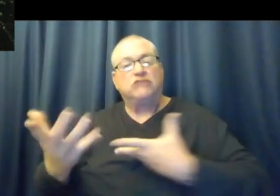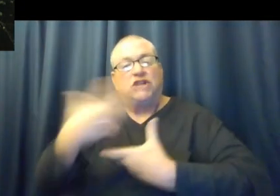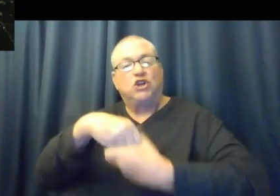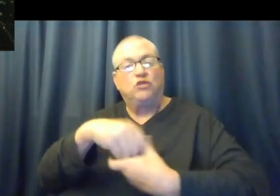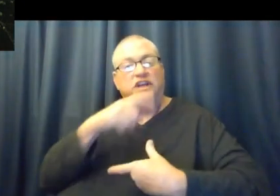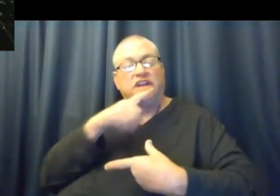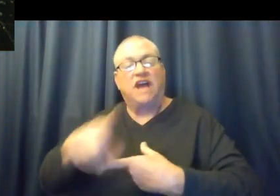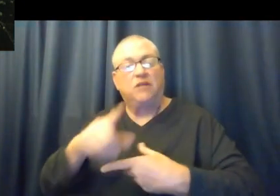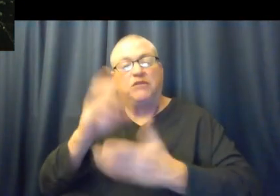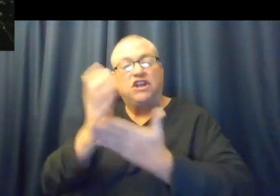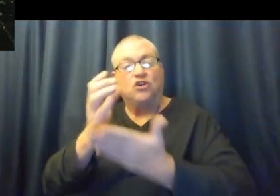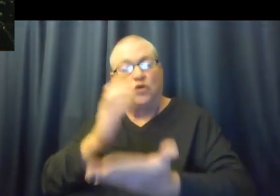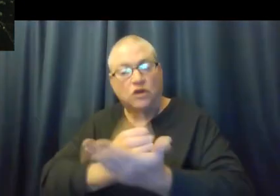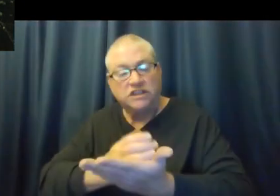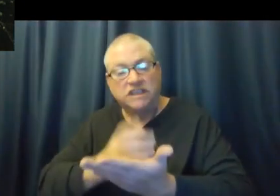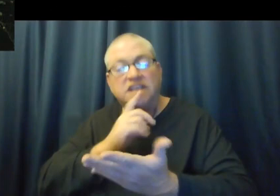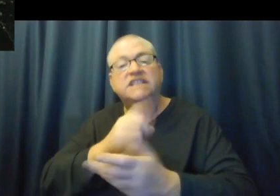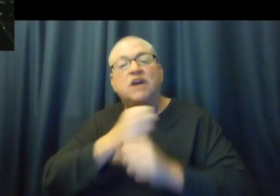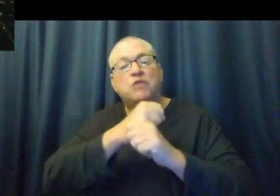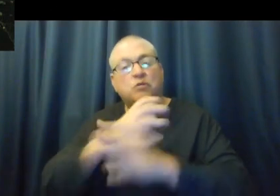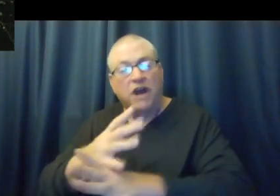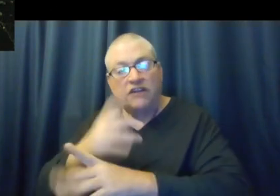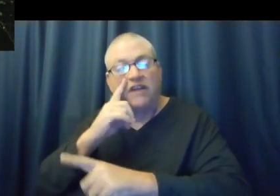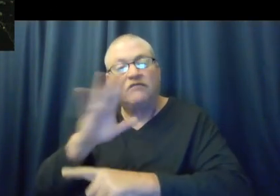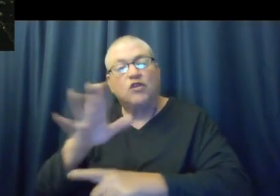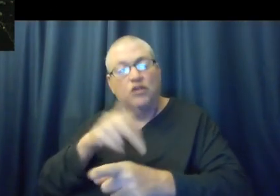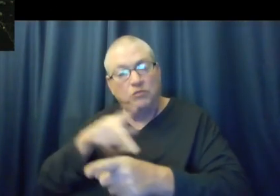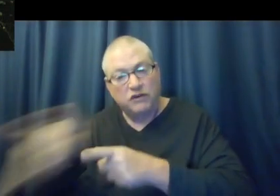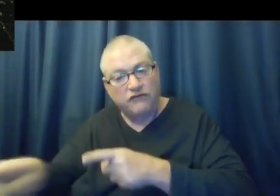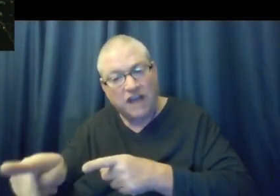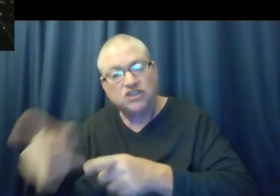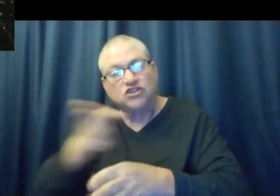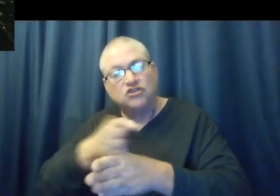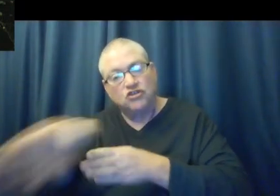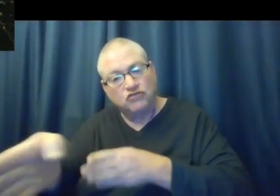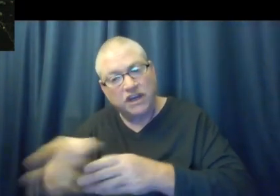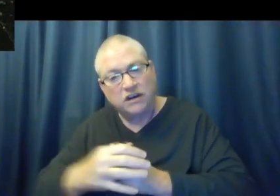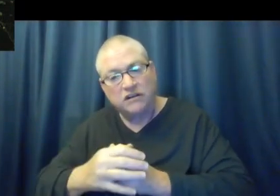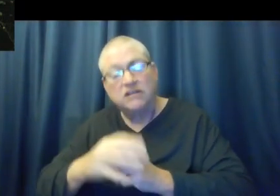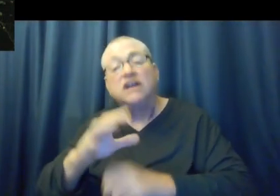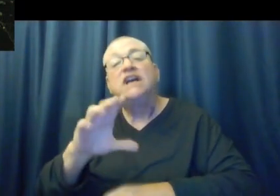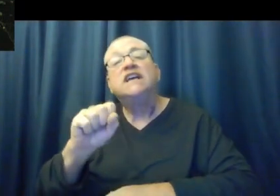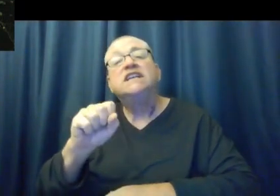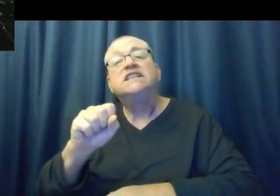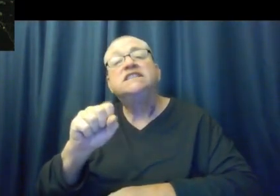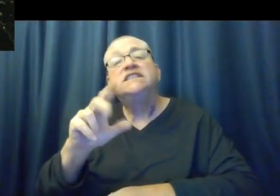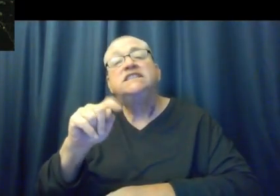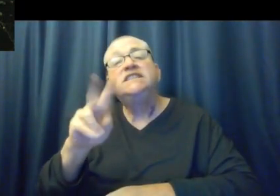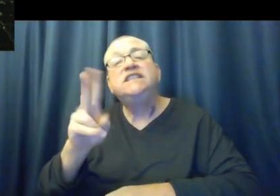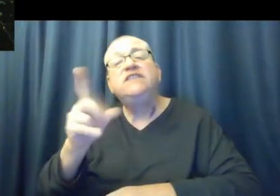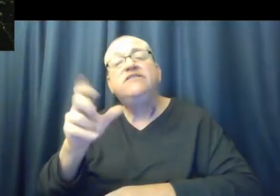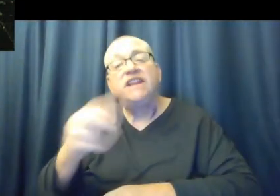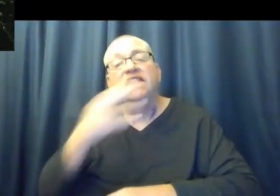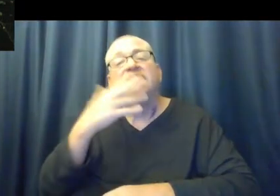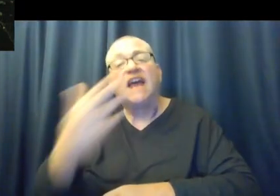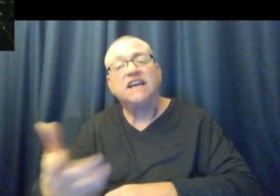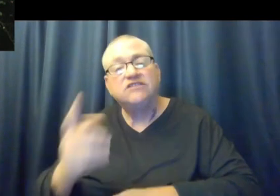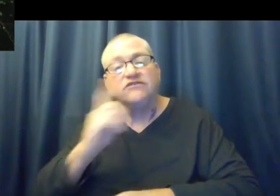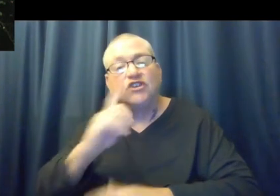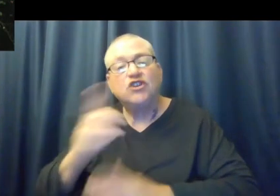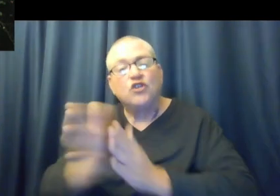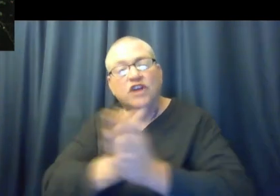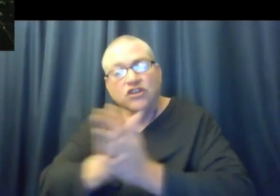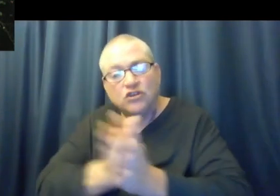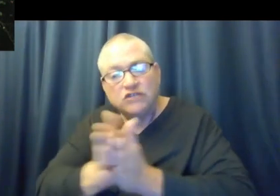in determining learning outcomes for his courses, and prepare them for their professional careers. Stephen, thank you for